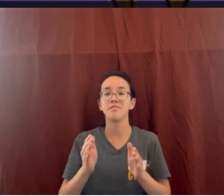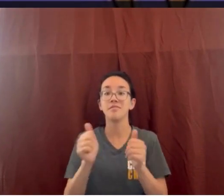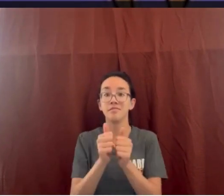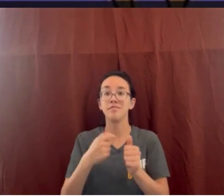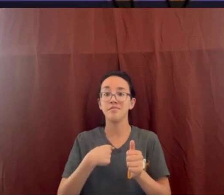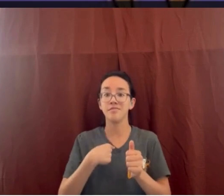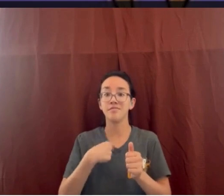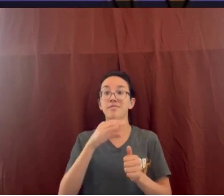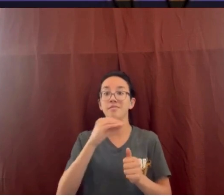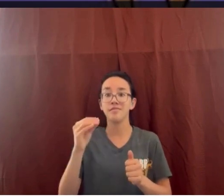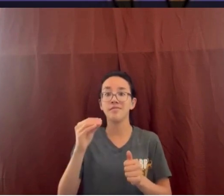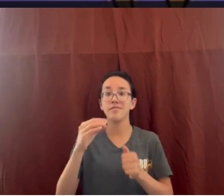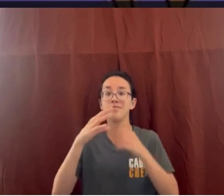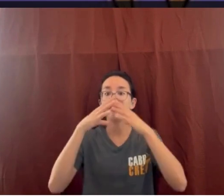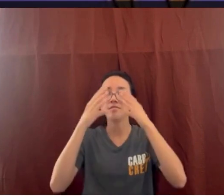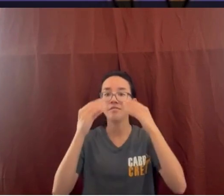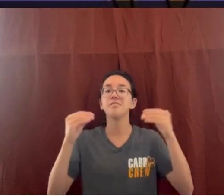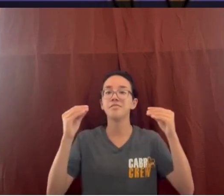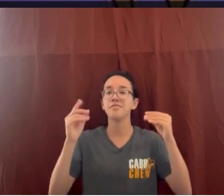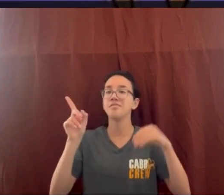and the lorax.